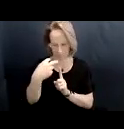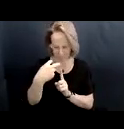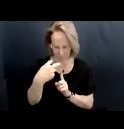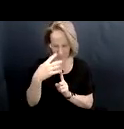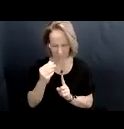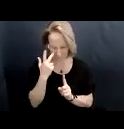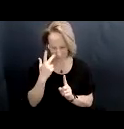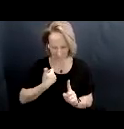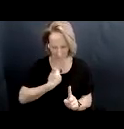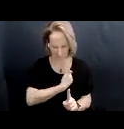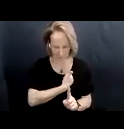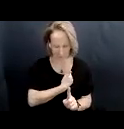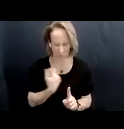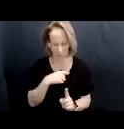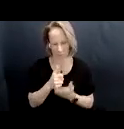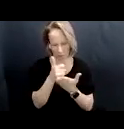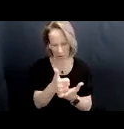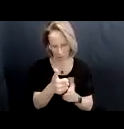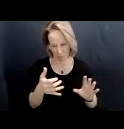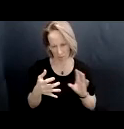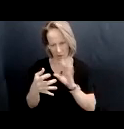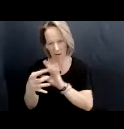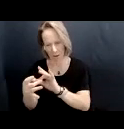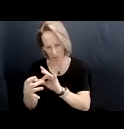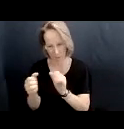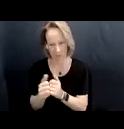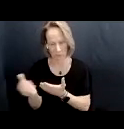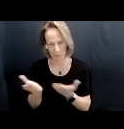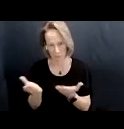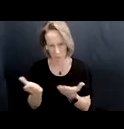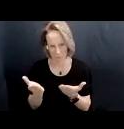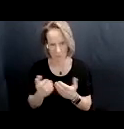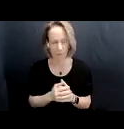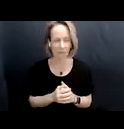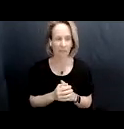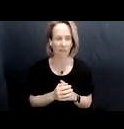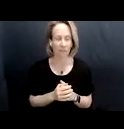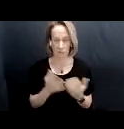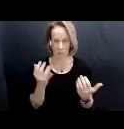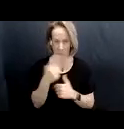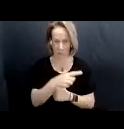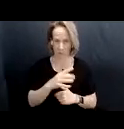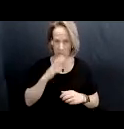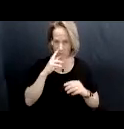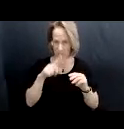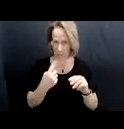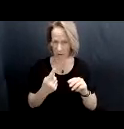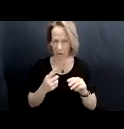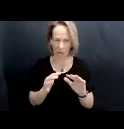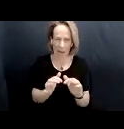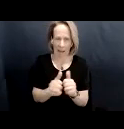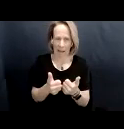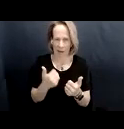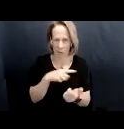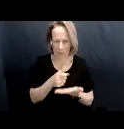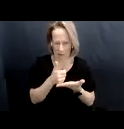is something that I think we take seriously. And so what we're going to talk about today is how are we making those connections